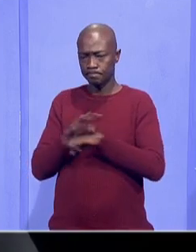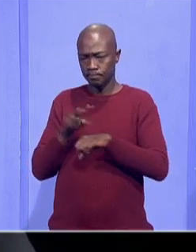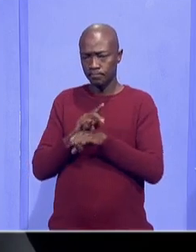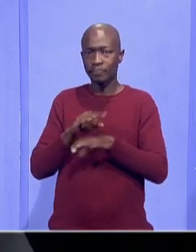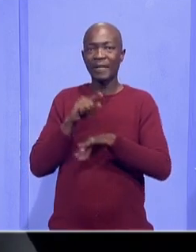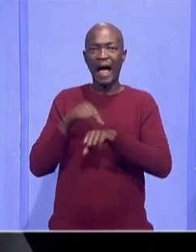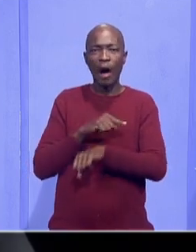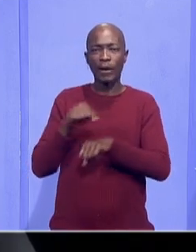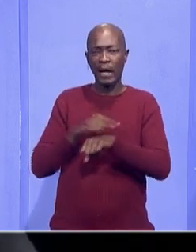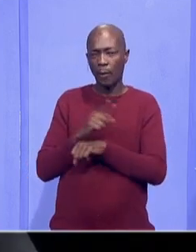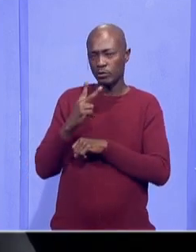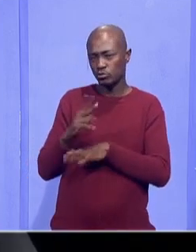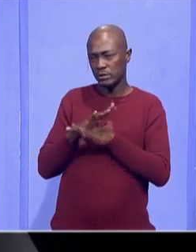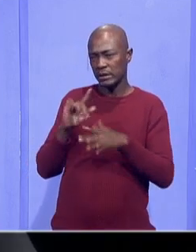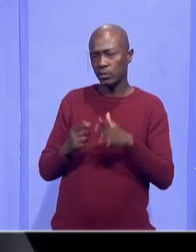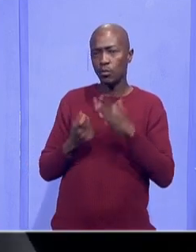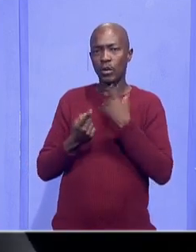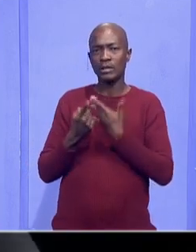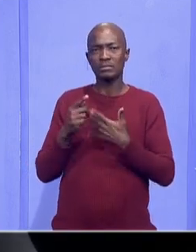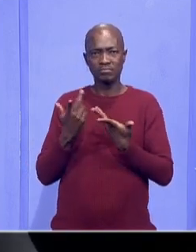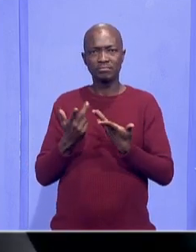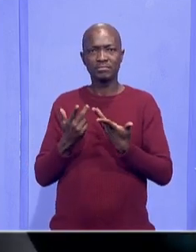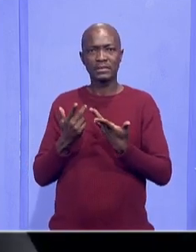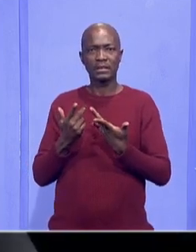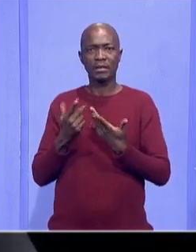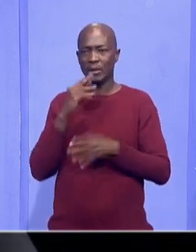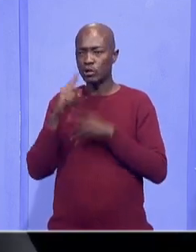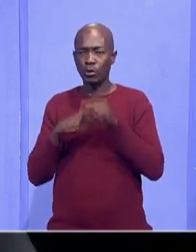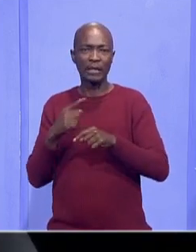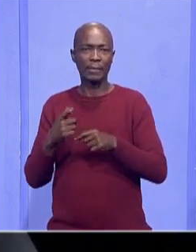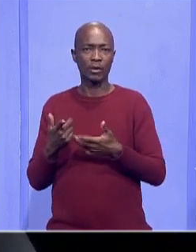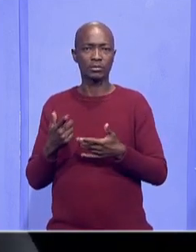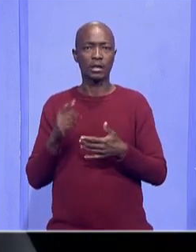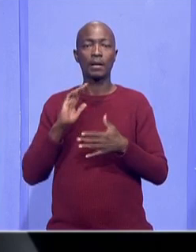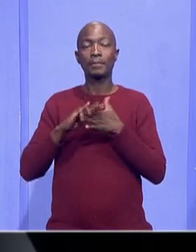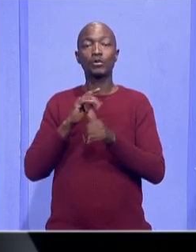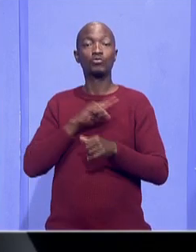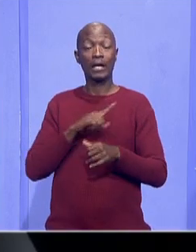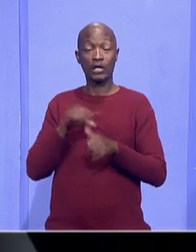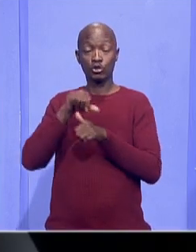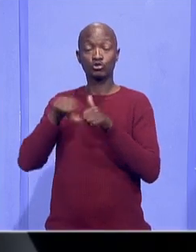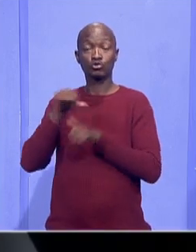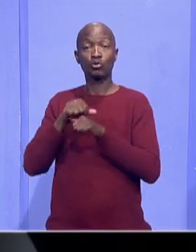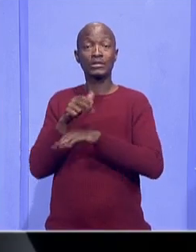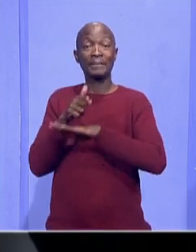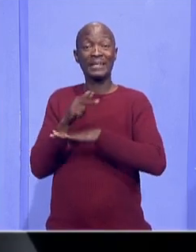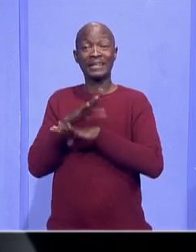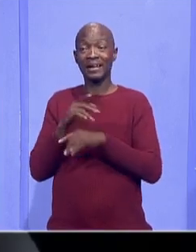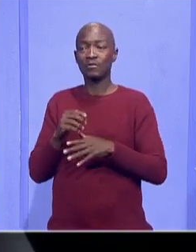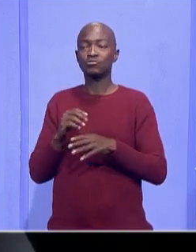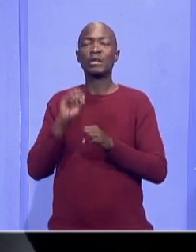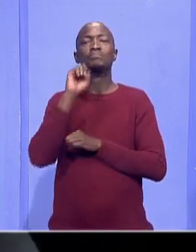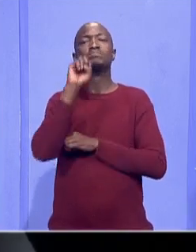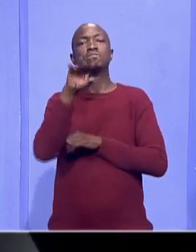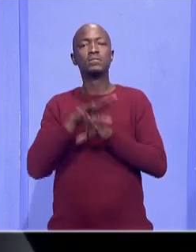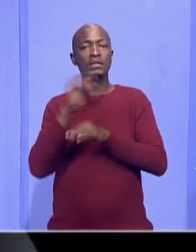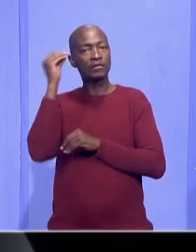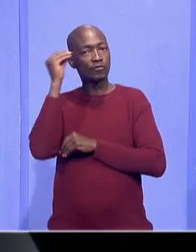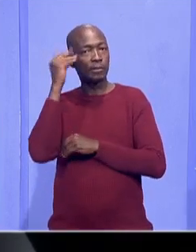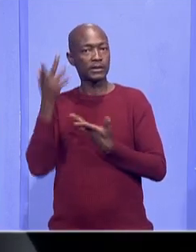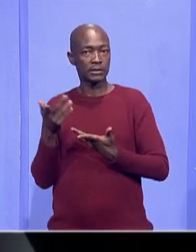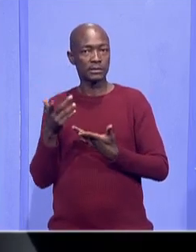understand what the trends are. And then, of course, because social media allows anybody, to post information, then you get this issue